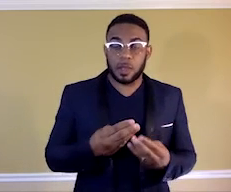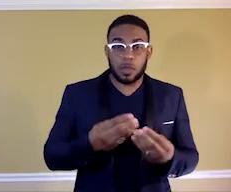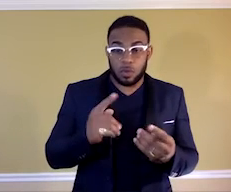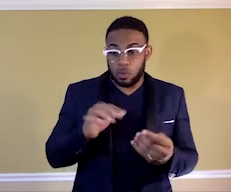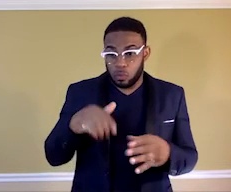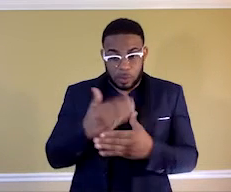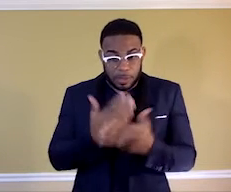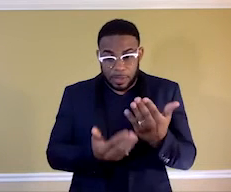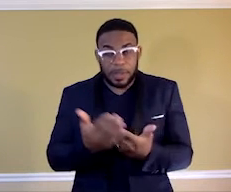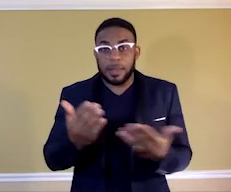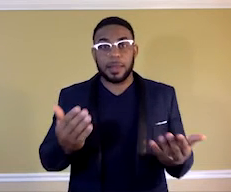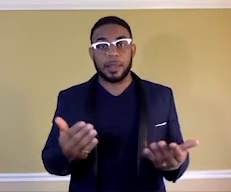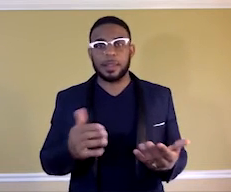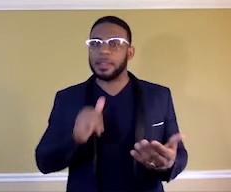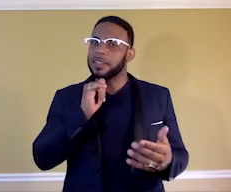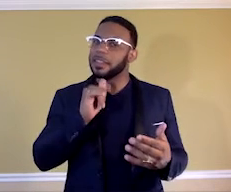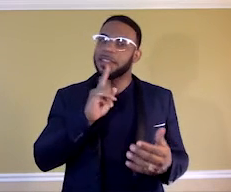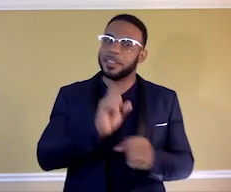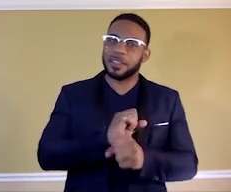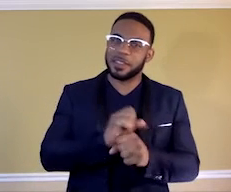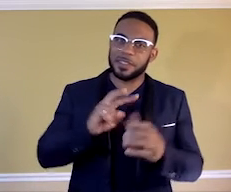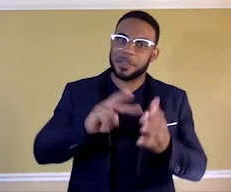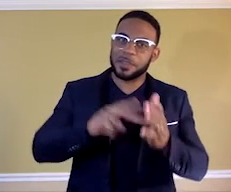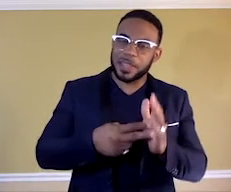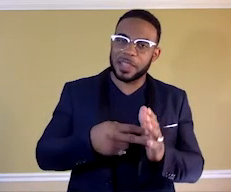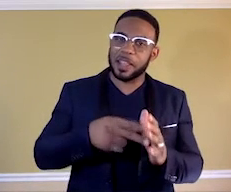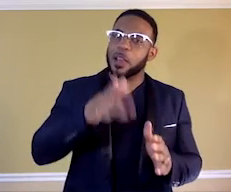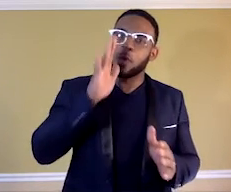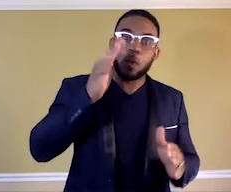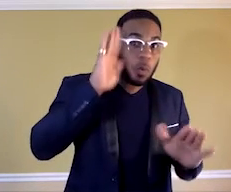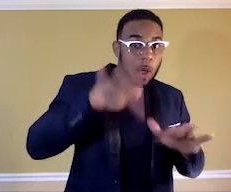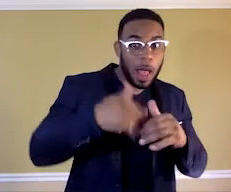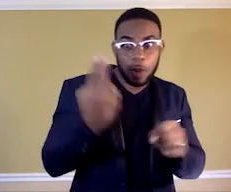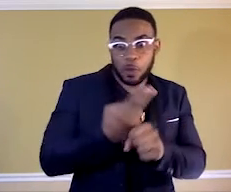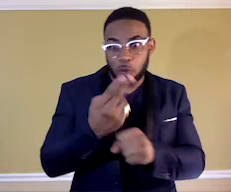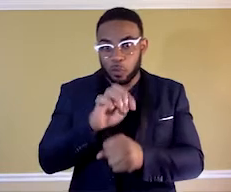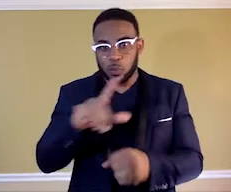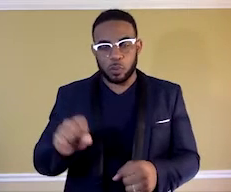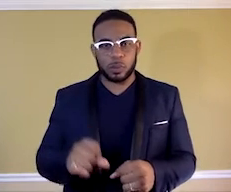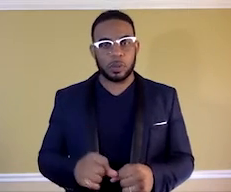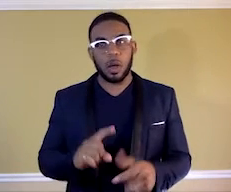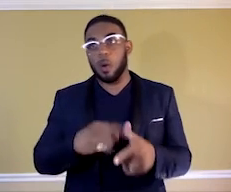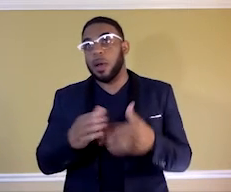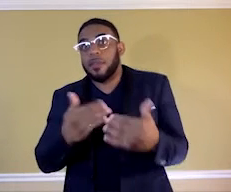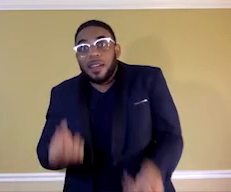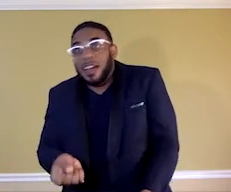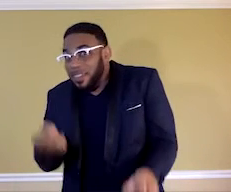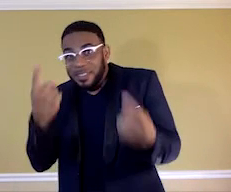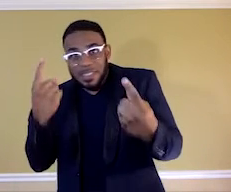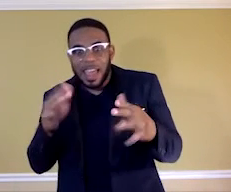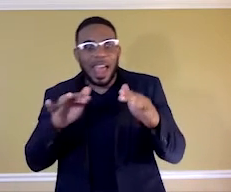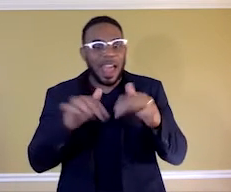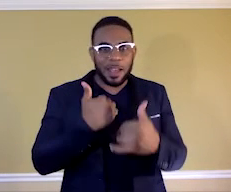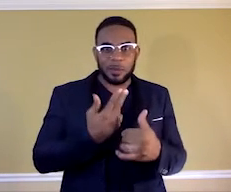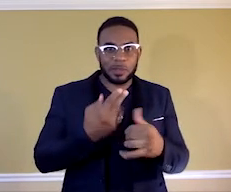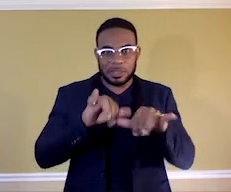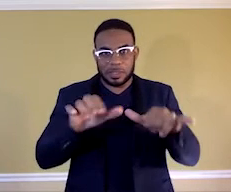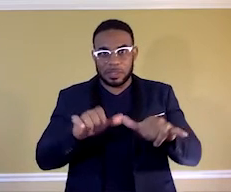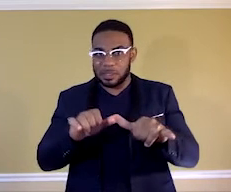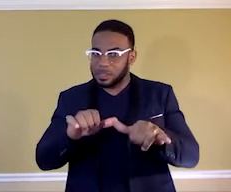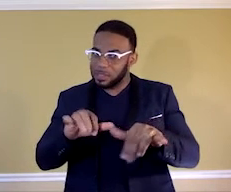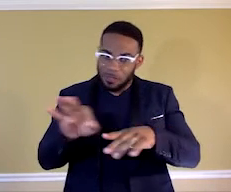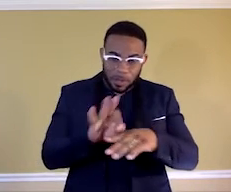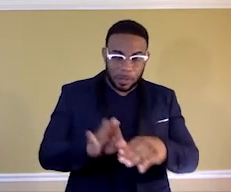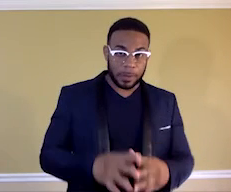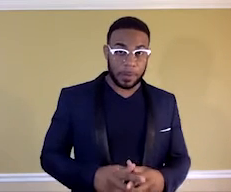in your hands, though, does not necessarily mean that you will know how to use those tools or even understand how these systems are